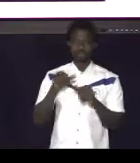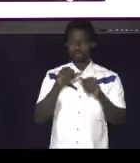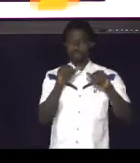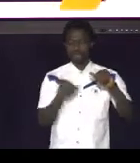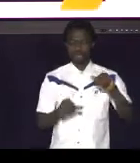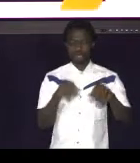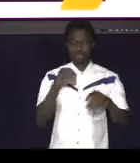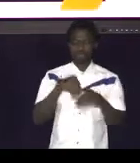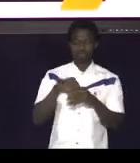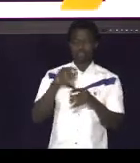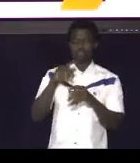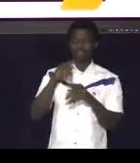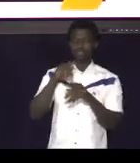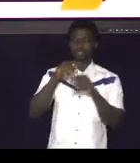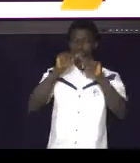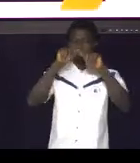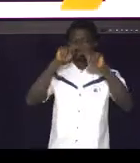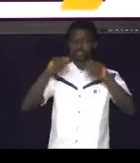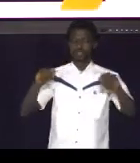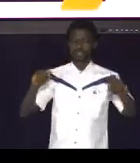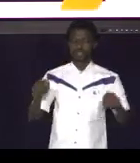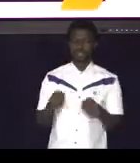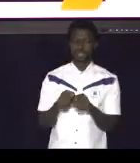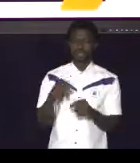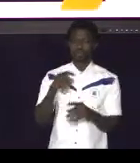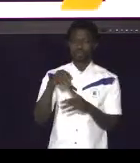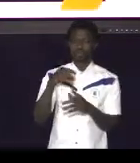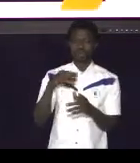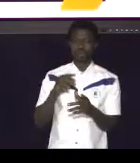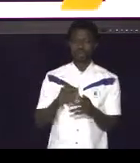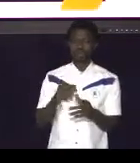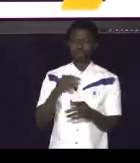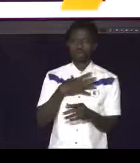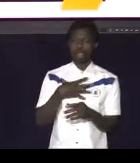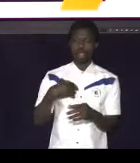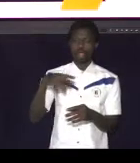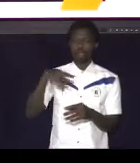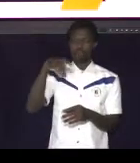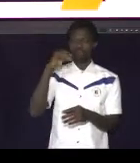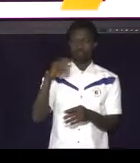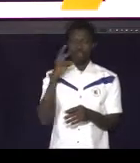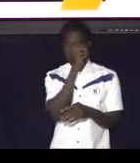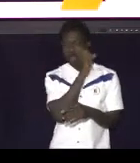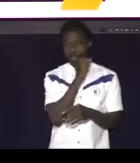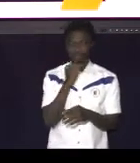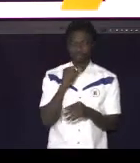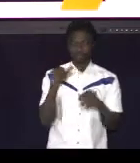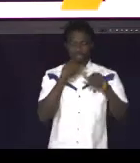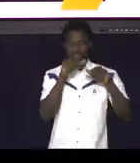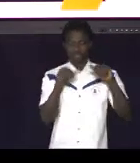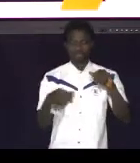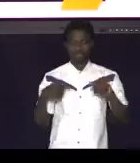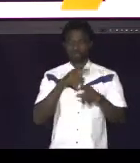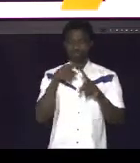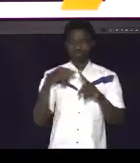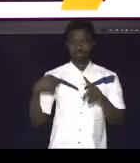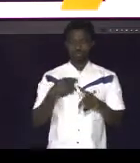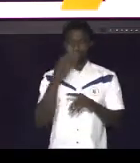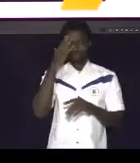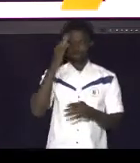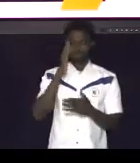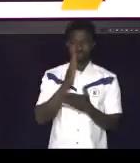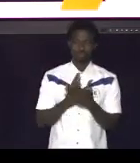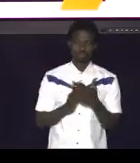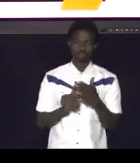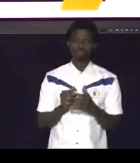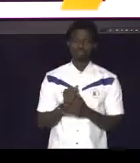And finally, we should be able to find missing angles in a triangle when we know the sum of angles in the triangle.